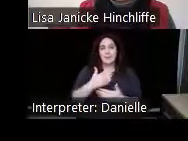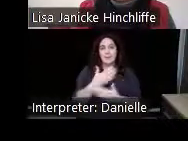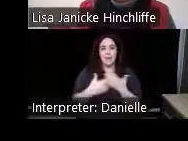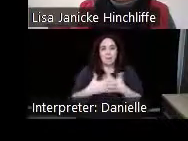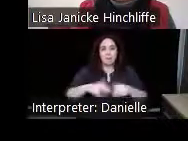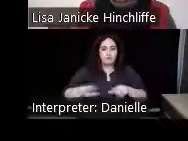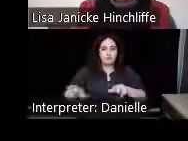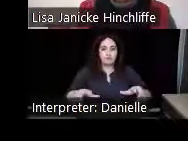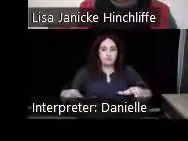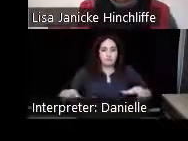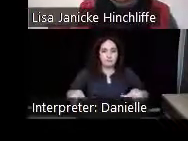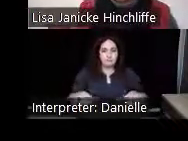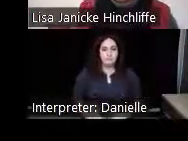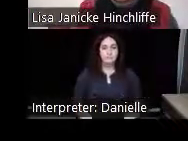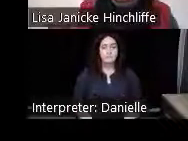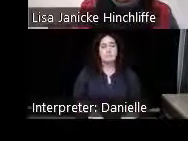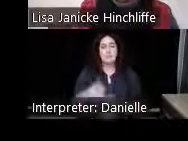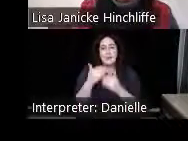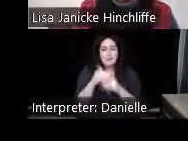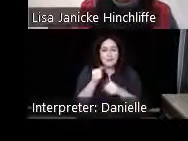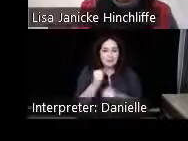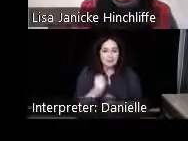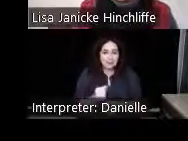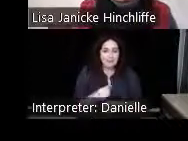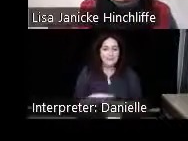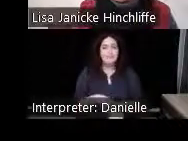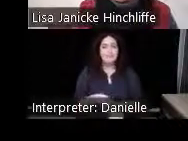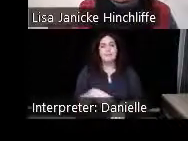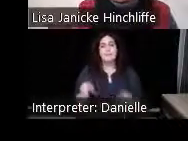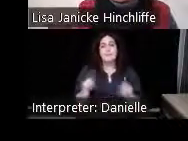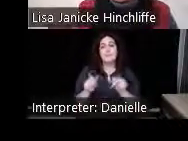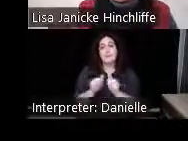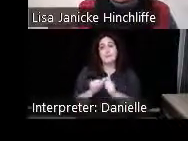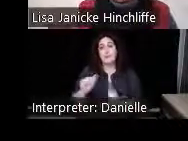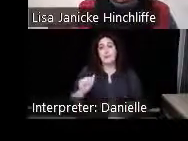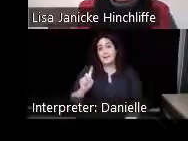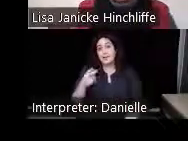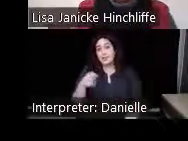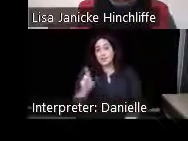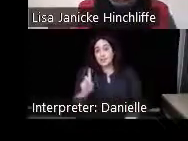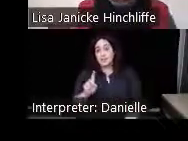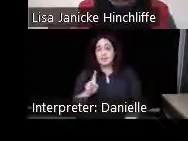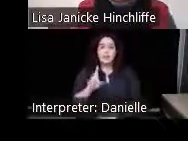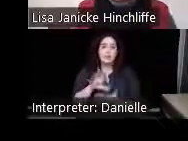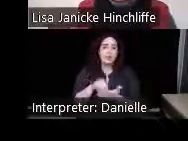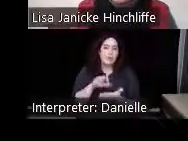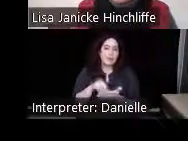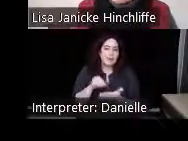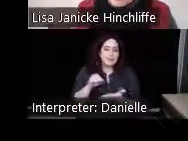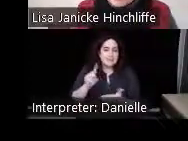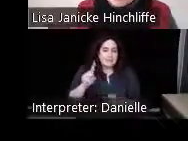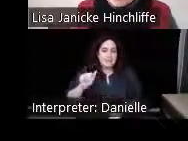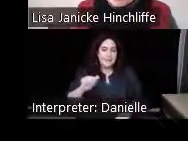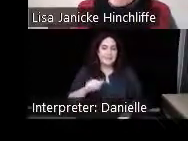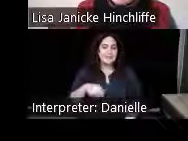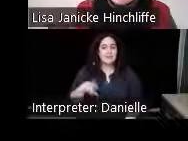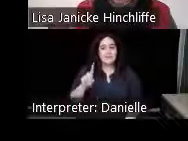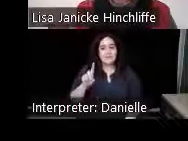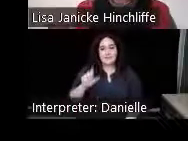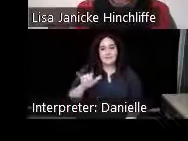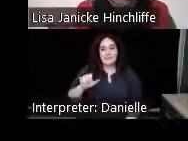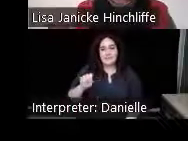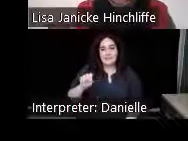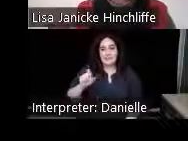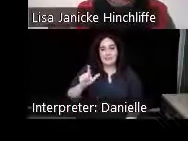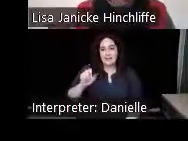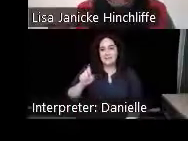with ADHD, and learning disabilities and dyslexia. So as you can see, this does not cover all possible